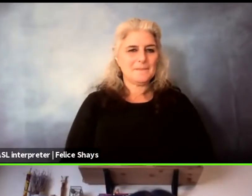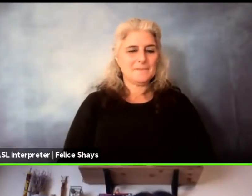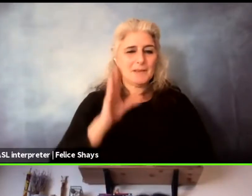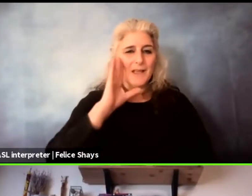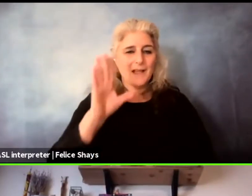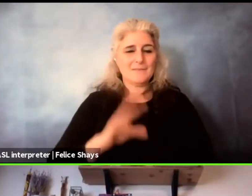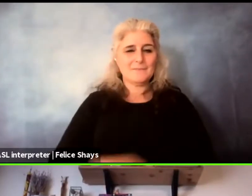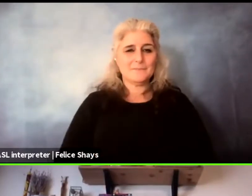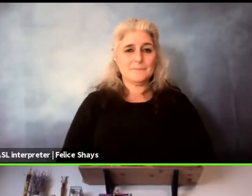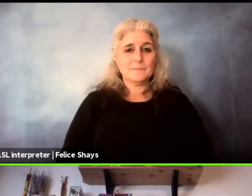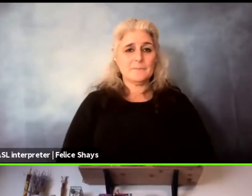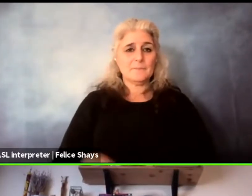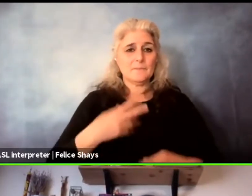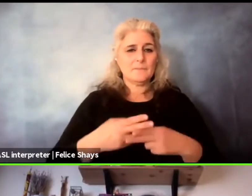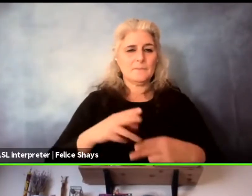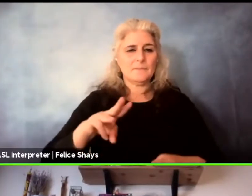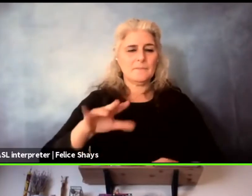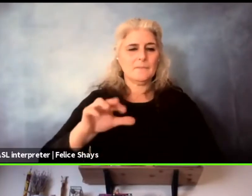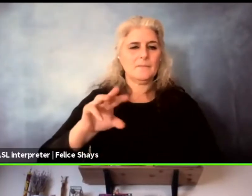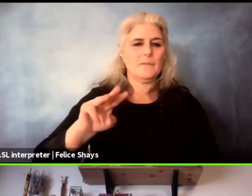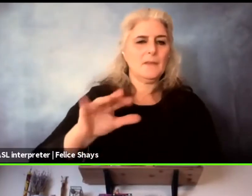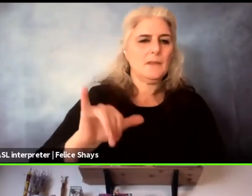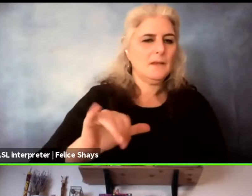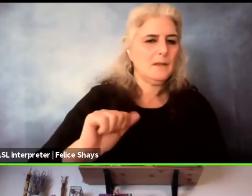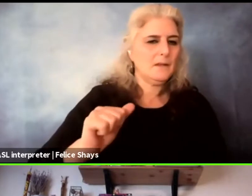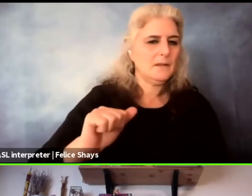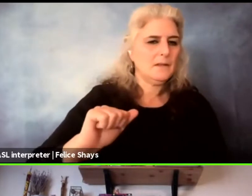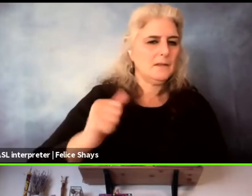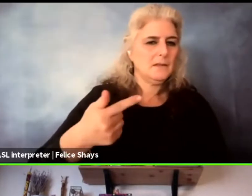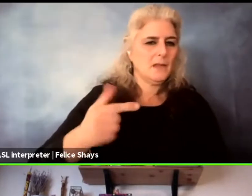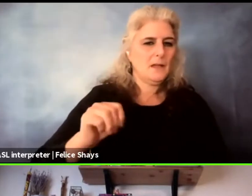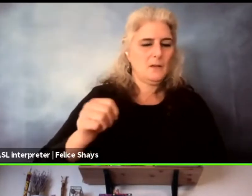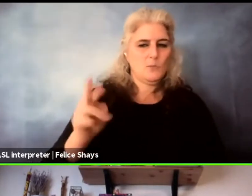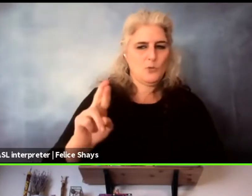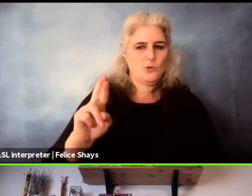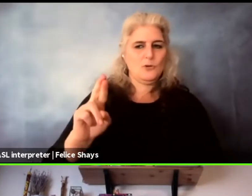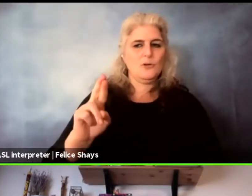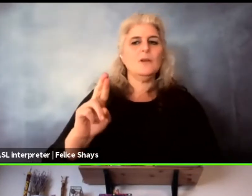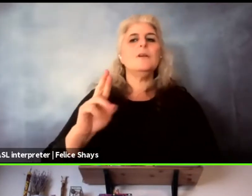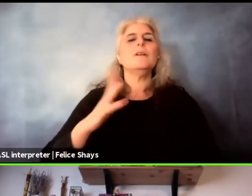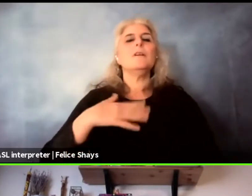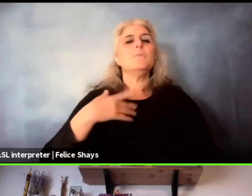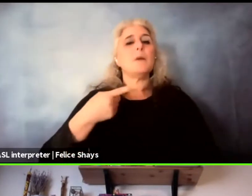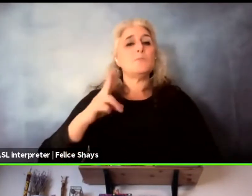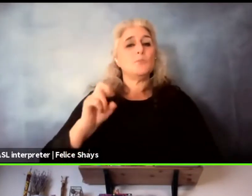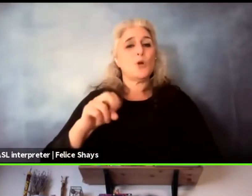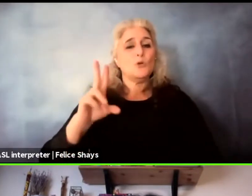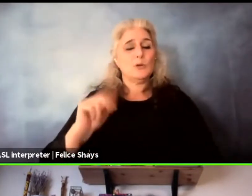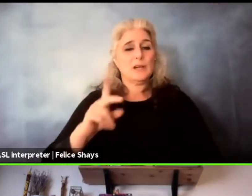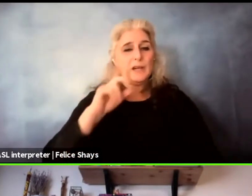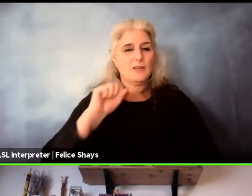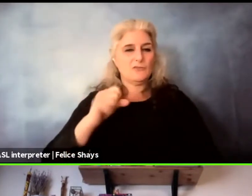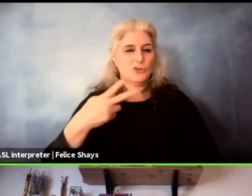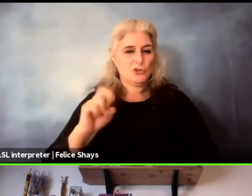Hi, my name is Yamur. My pronouns are she, her. To visually describe